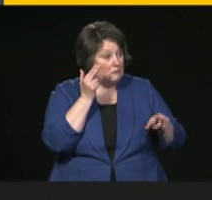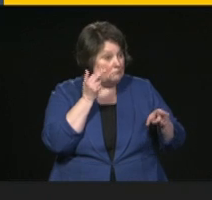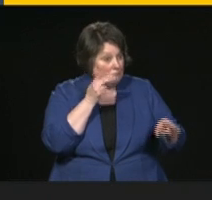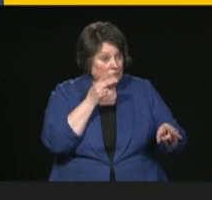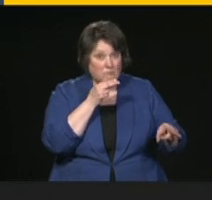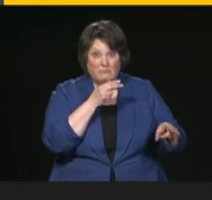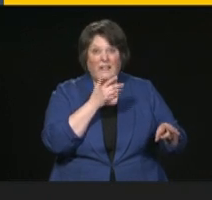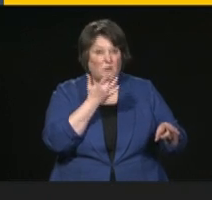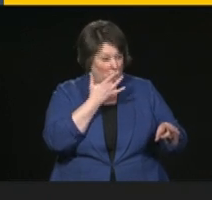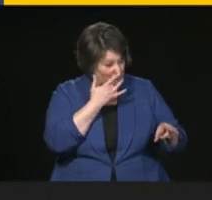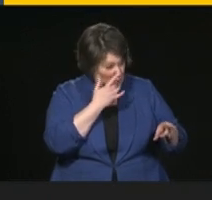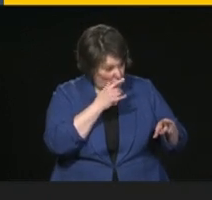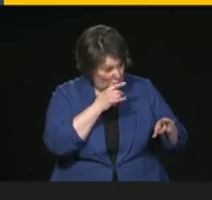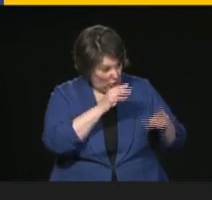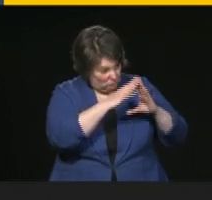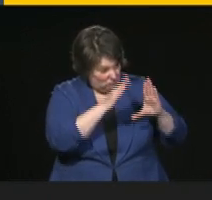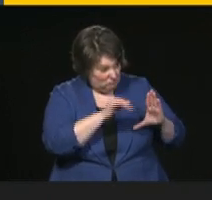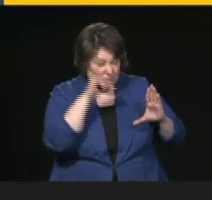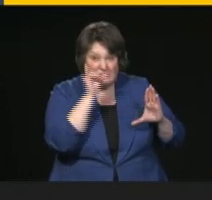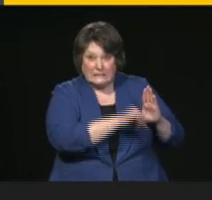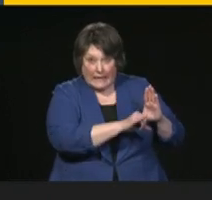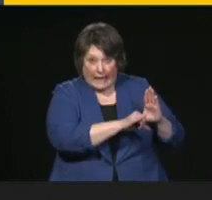they can apply for the benefit.